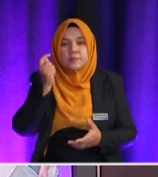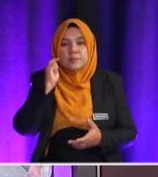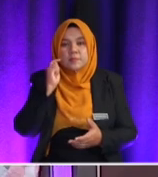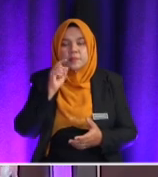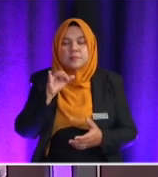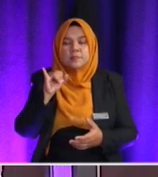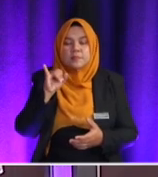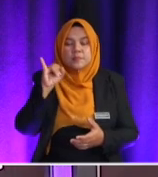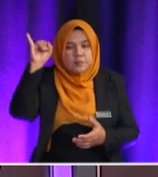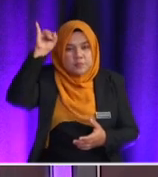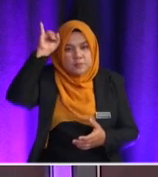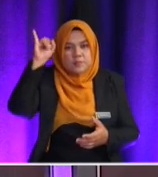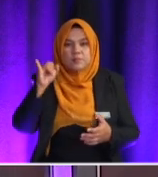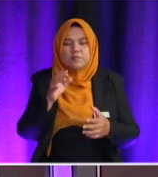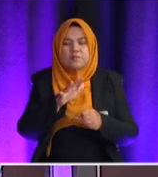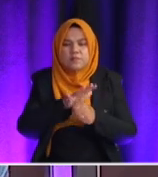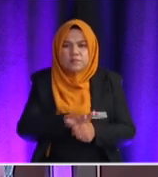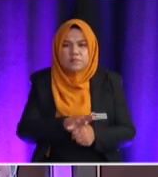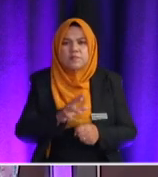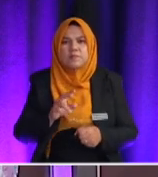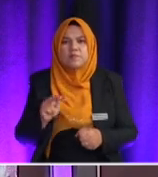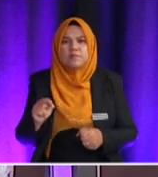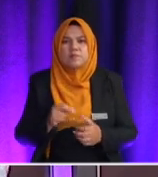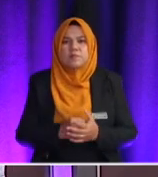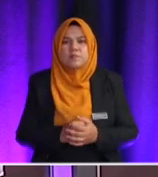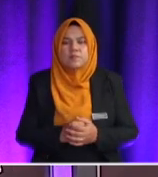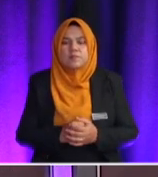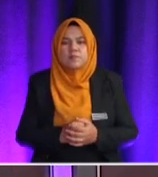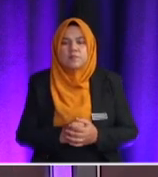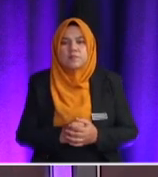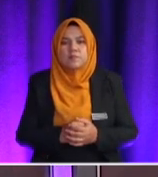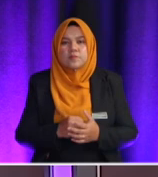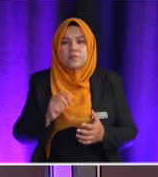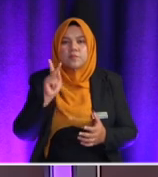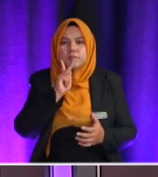said about stress. Kaisara said about